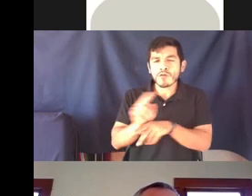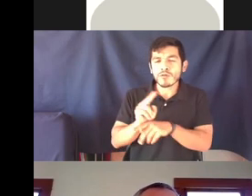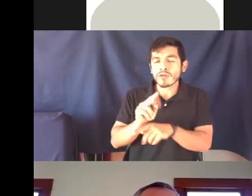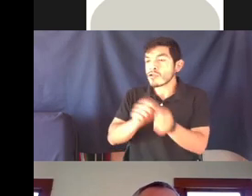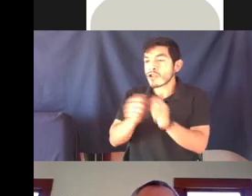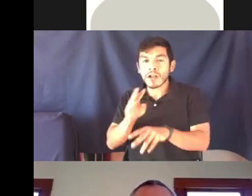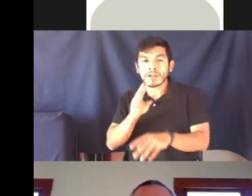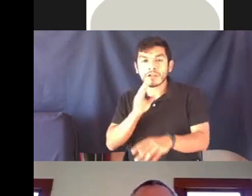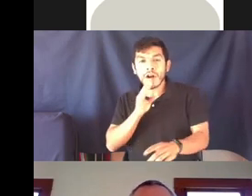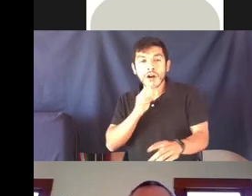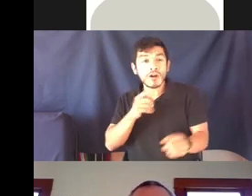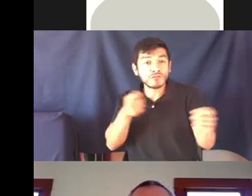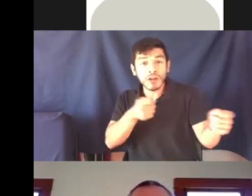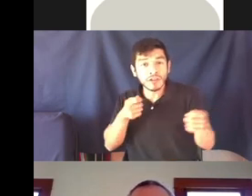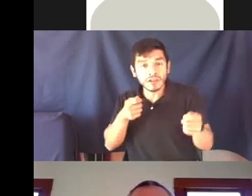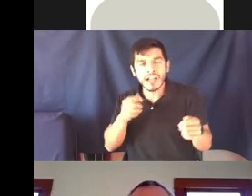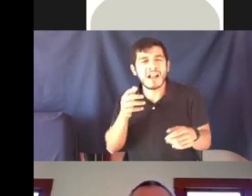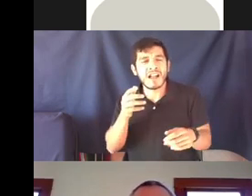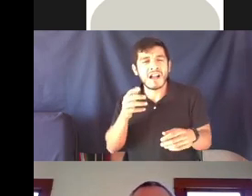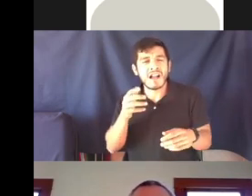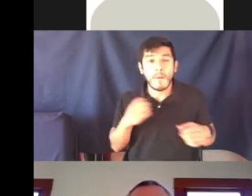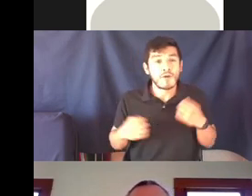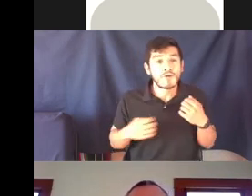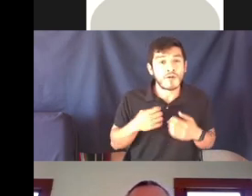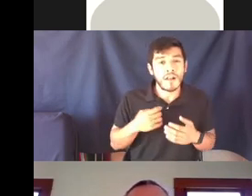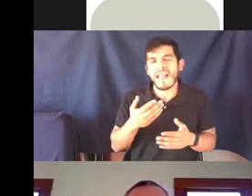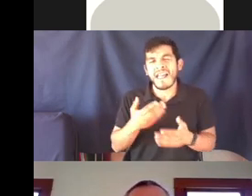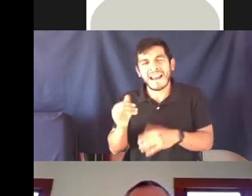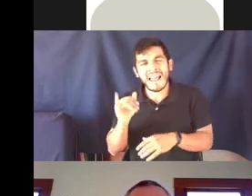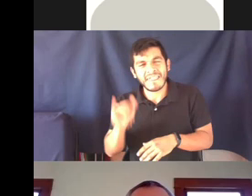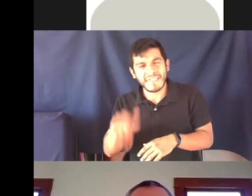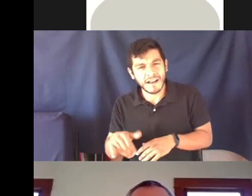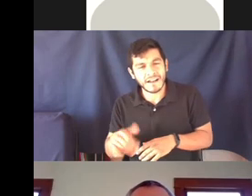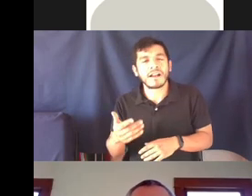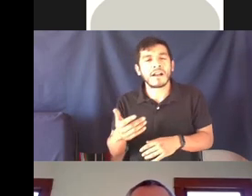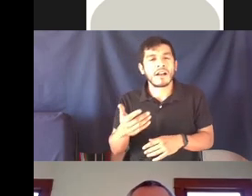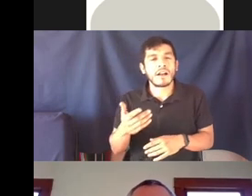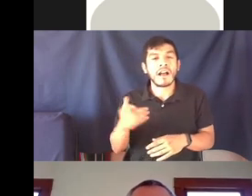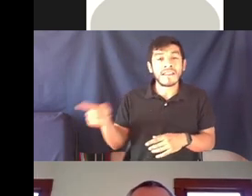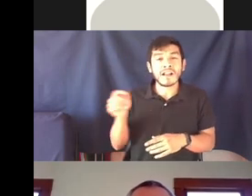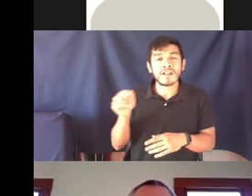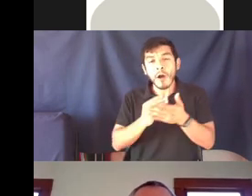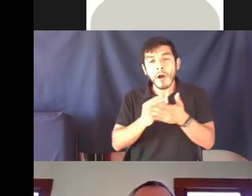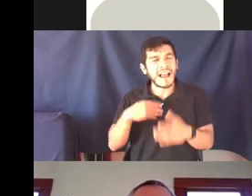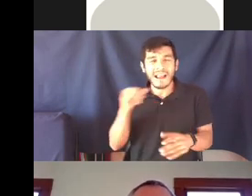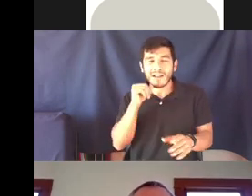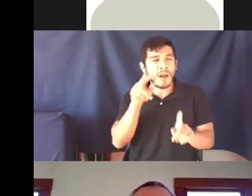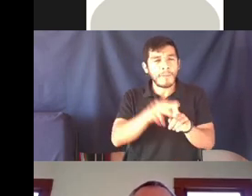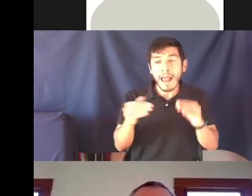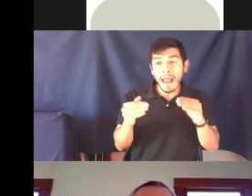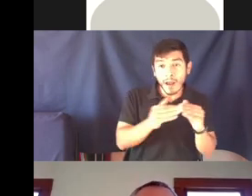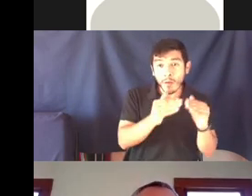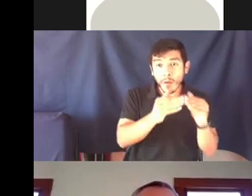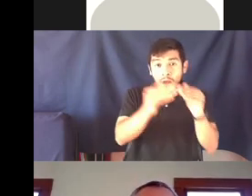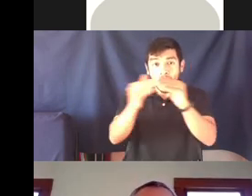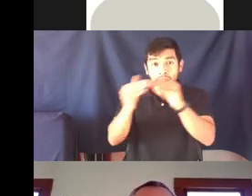So these are components that I think, you know, they don't apply equally to every relationship with every young person you'll have, but